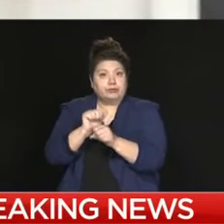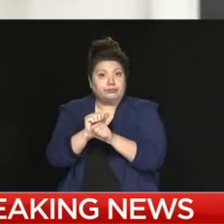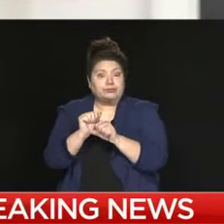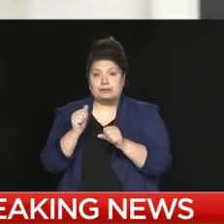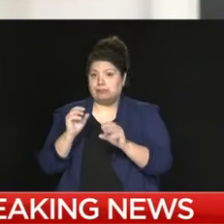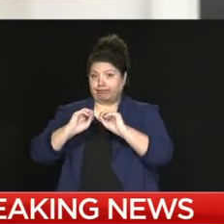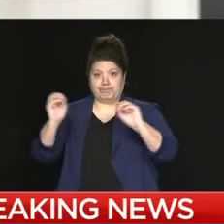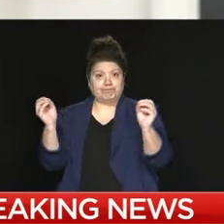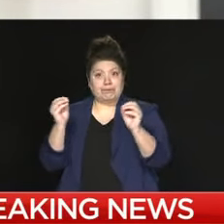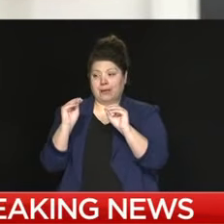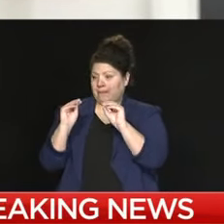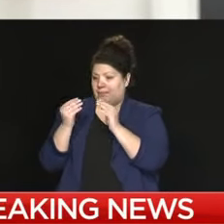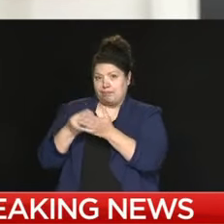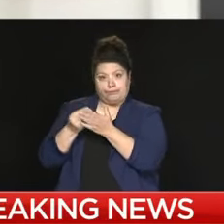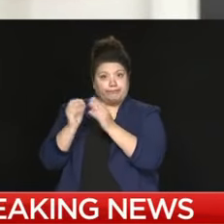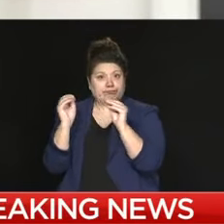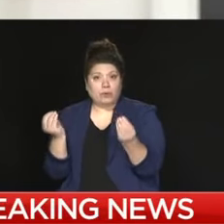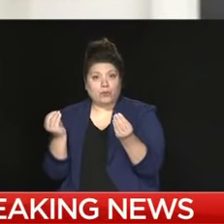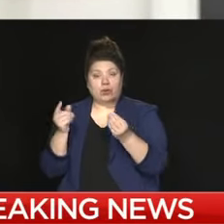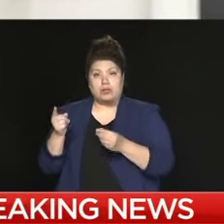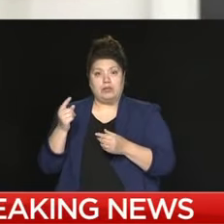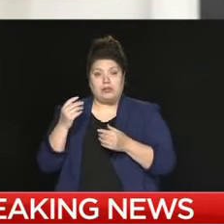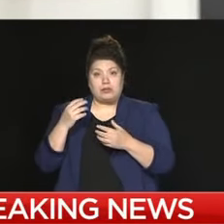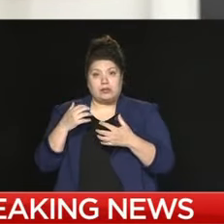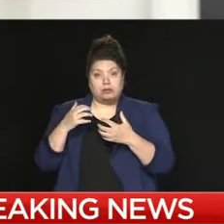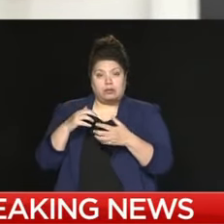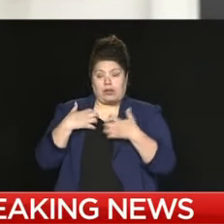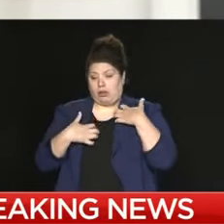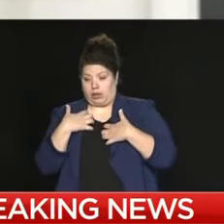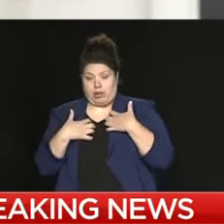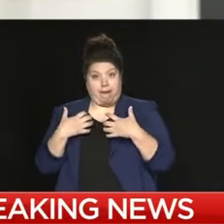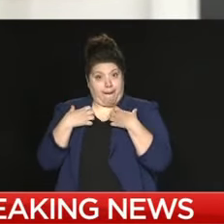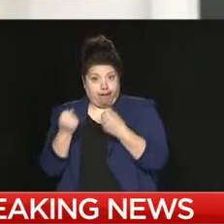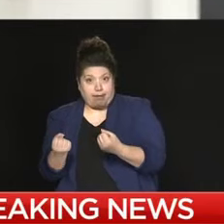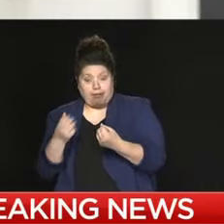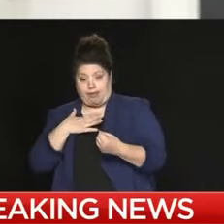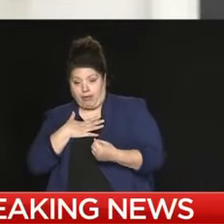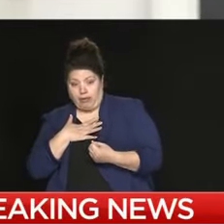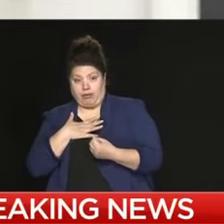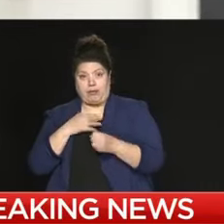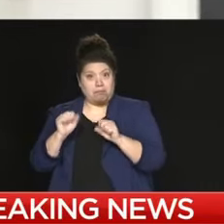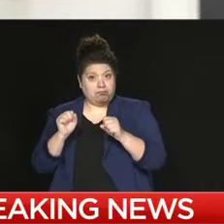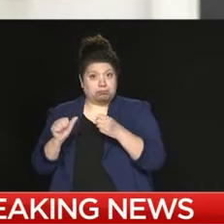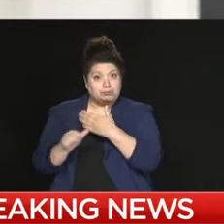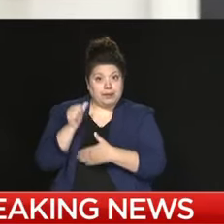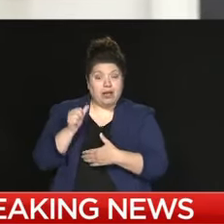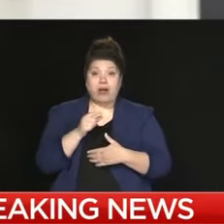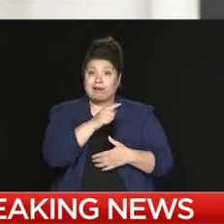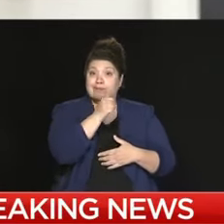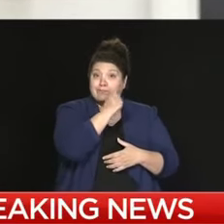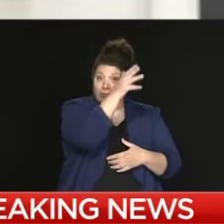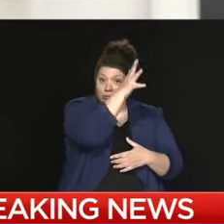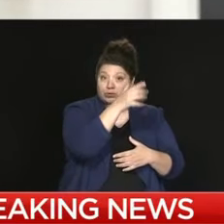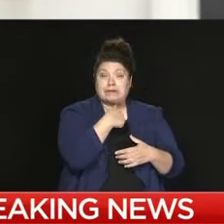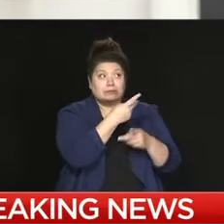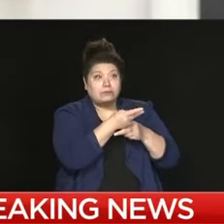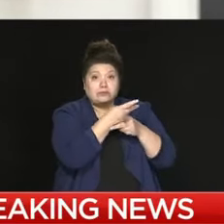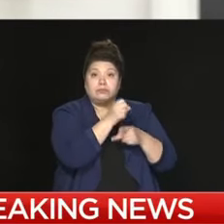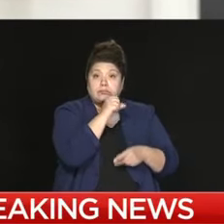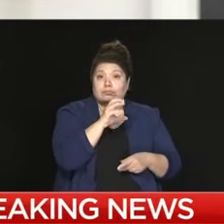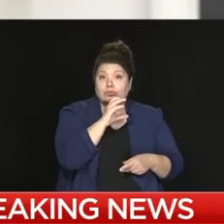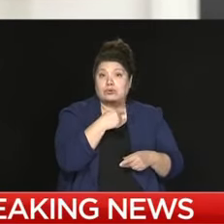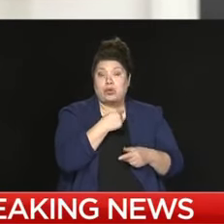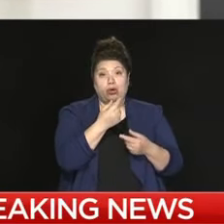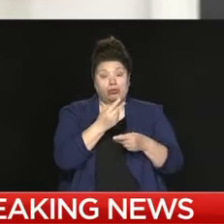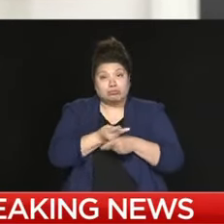themselves very, very anxious about their own health, about their parents' health, about their future.